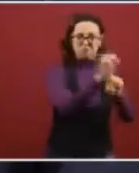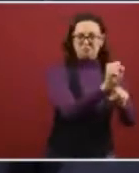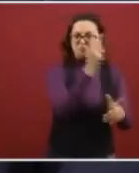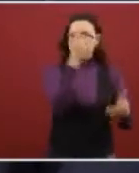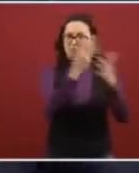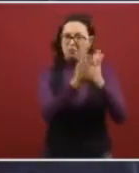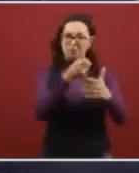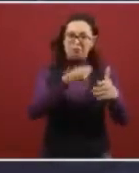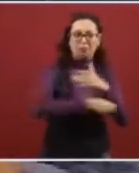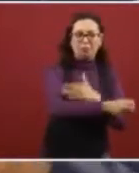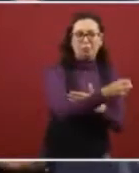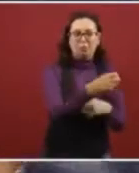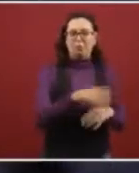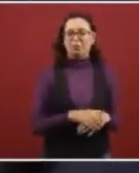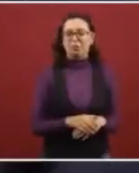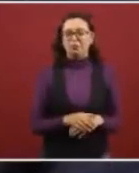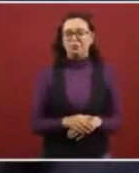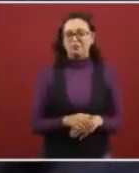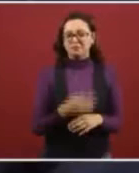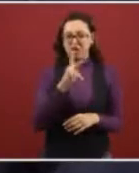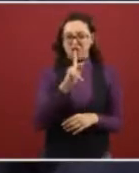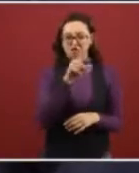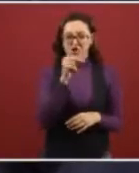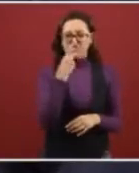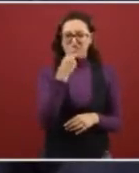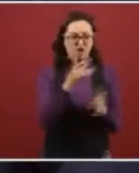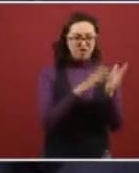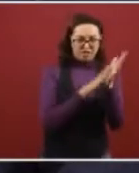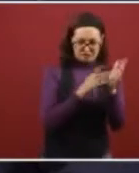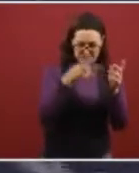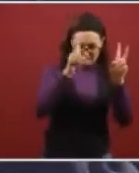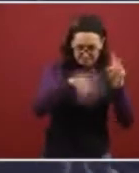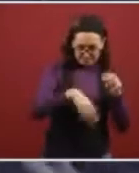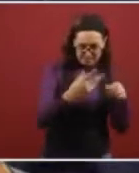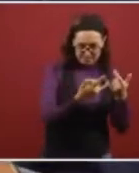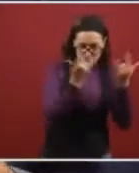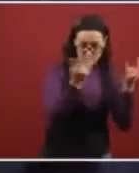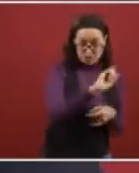delinquents o sea montajes pues it was like a fake entonces